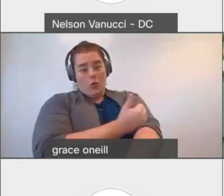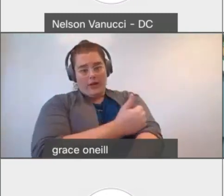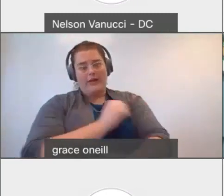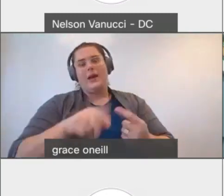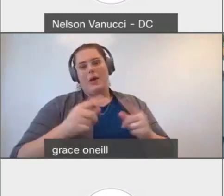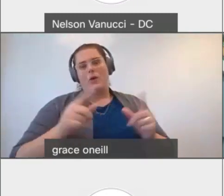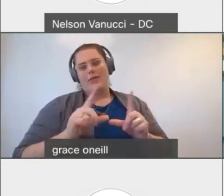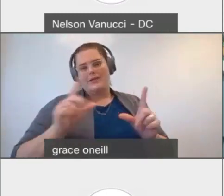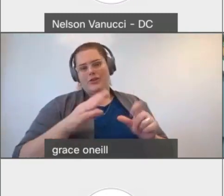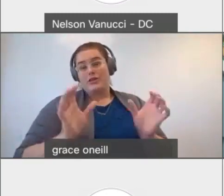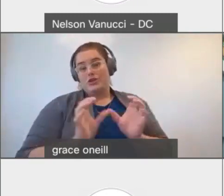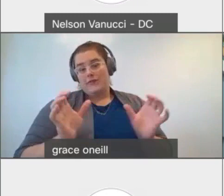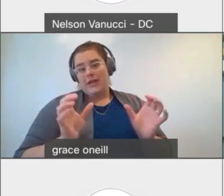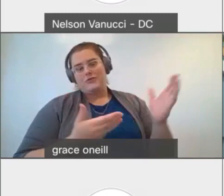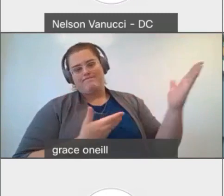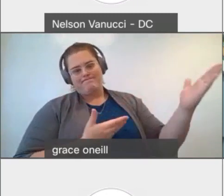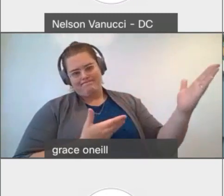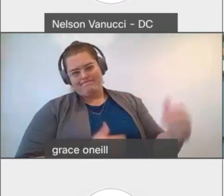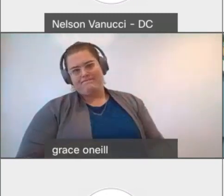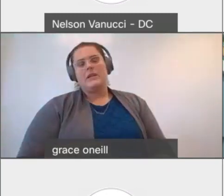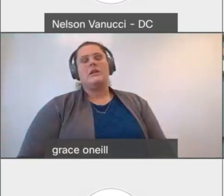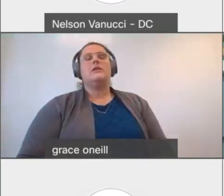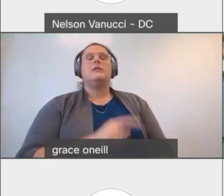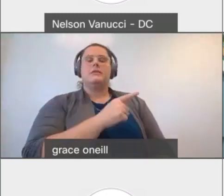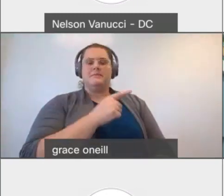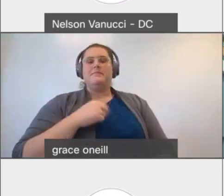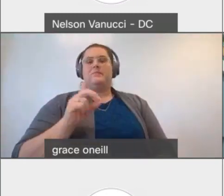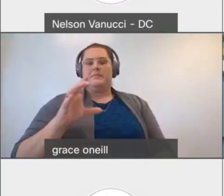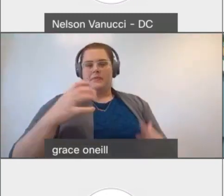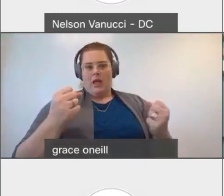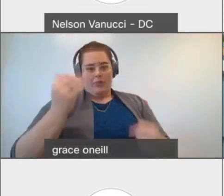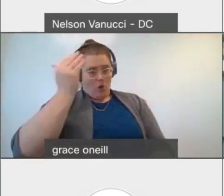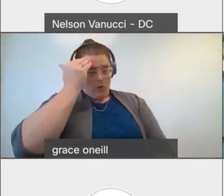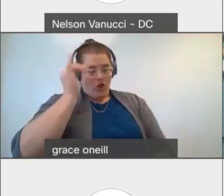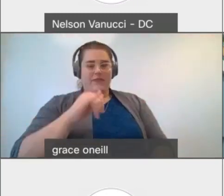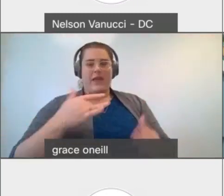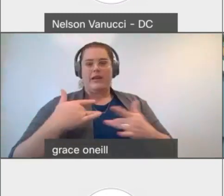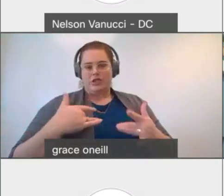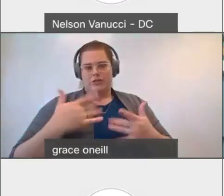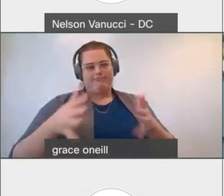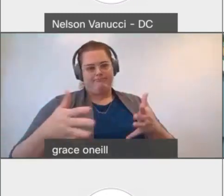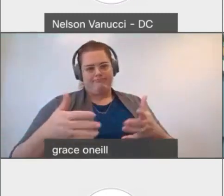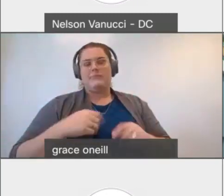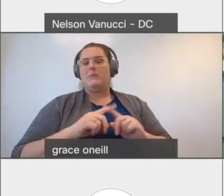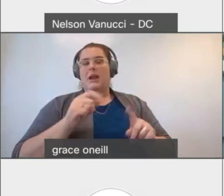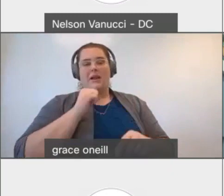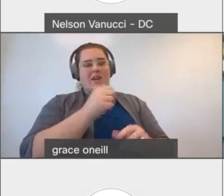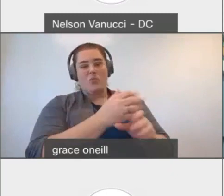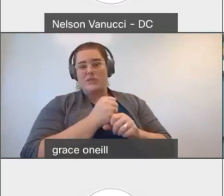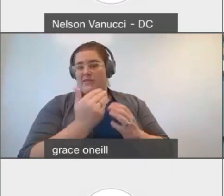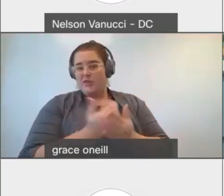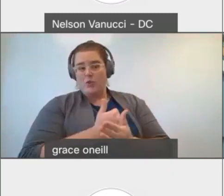and certifications. They're aware of this concern. I have not received any new